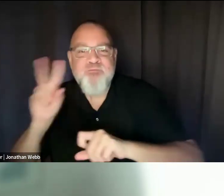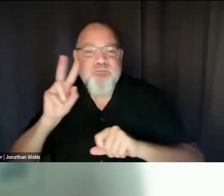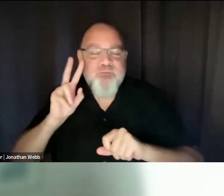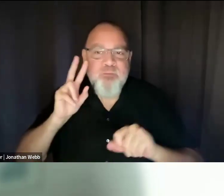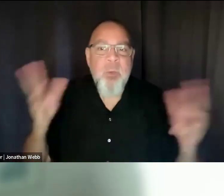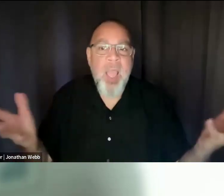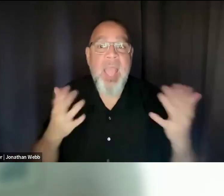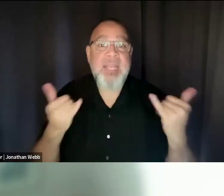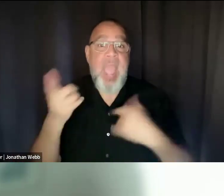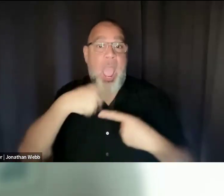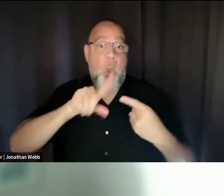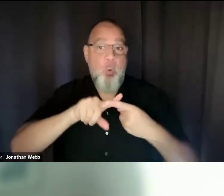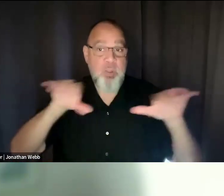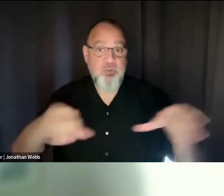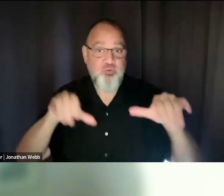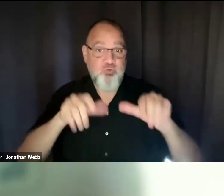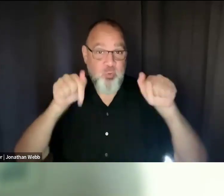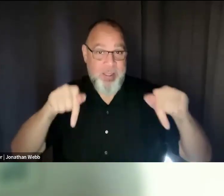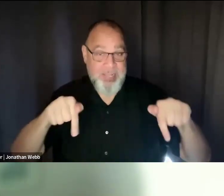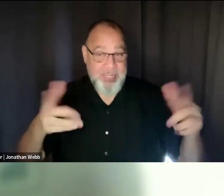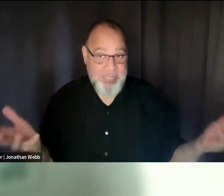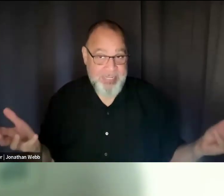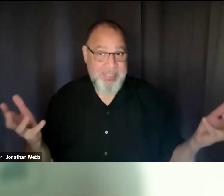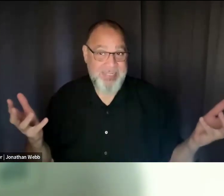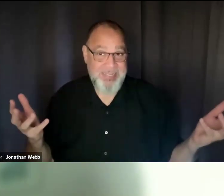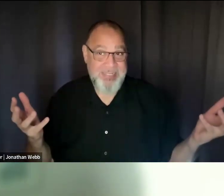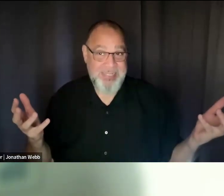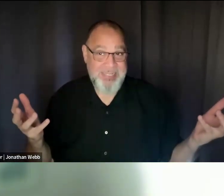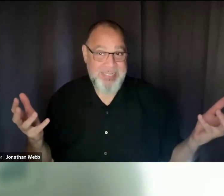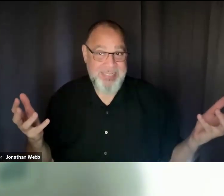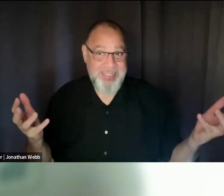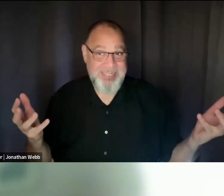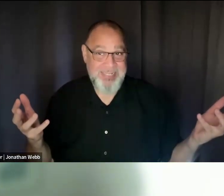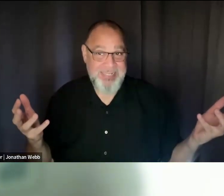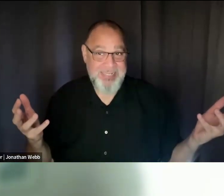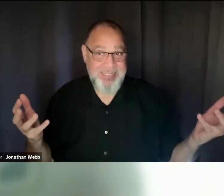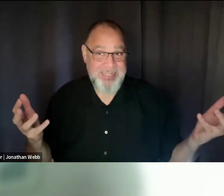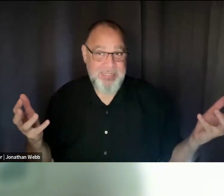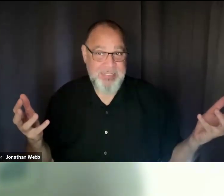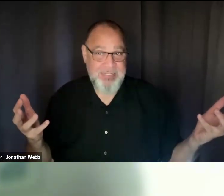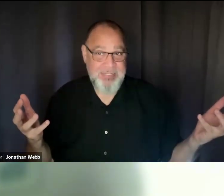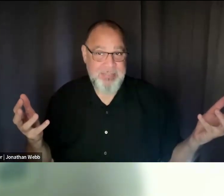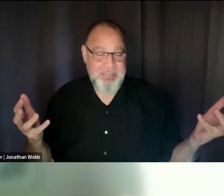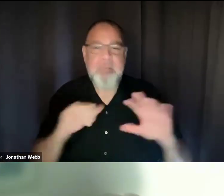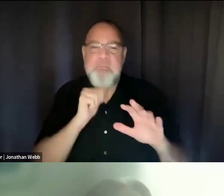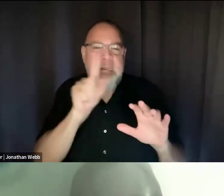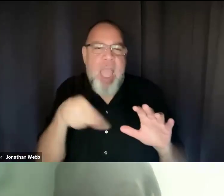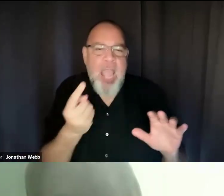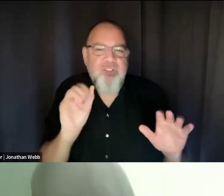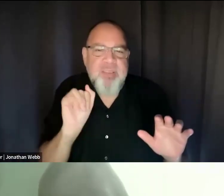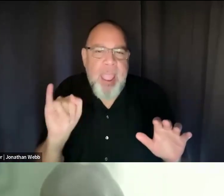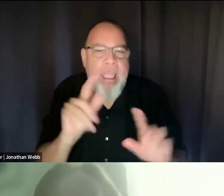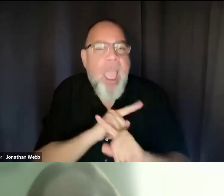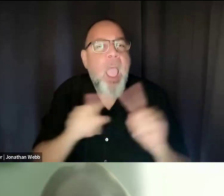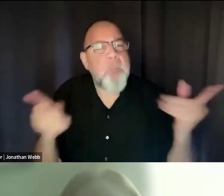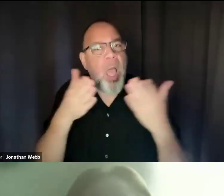this, basic sort of, if you will, this is not just AI, but digital literacy hygiene, shall we say,